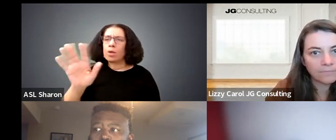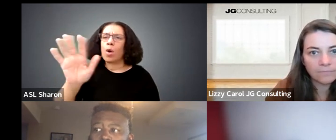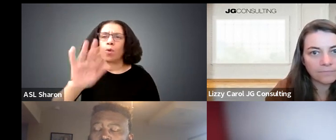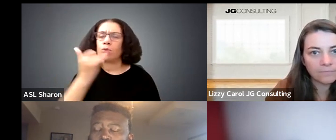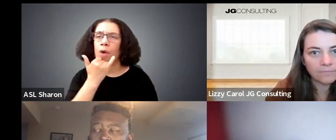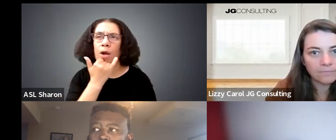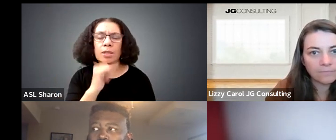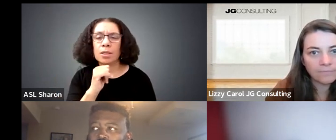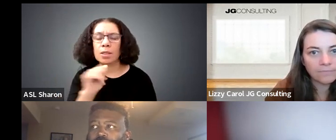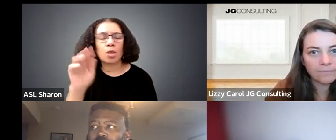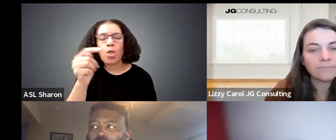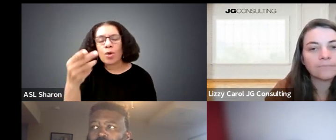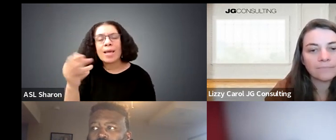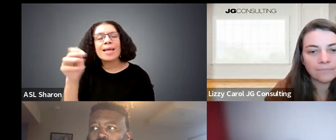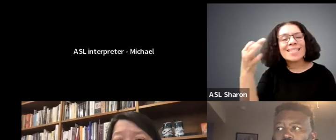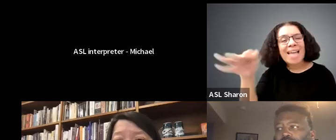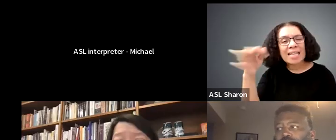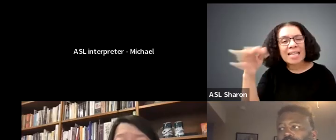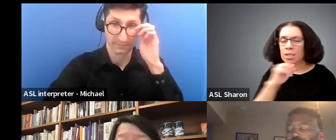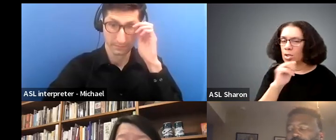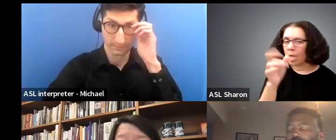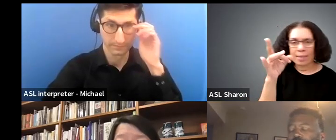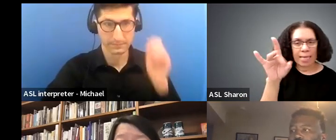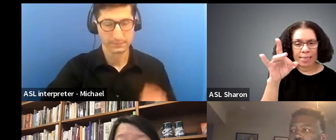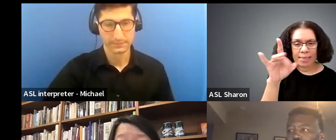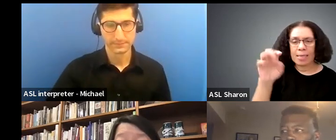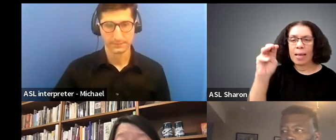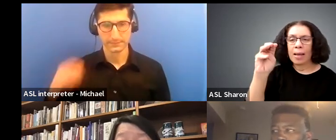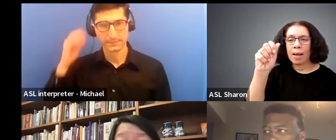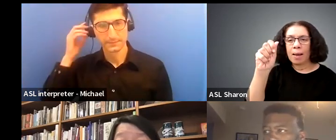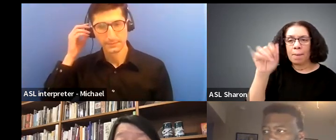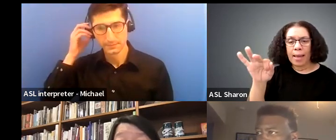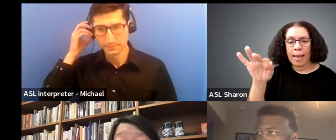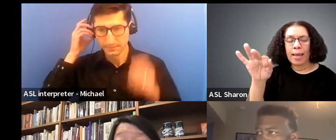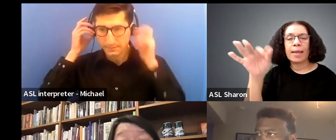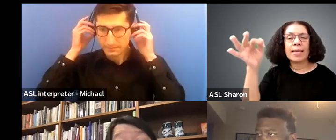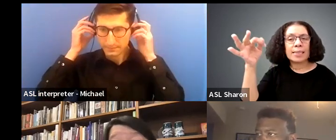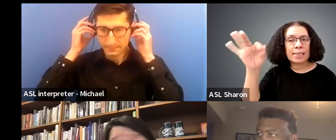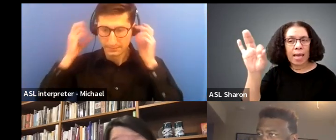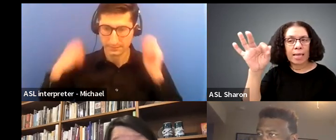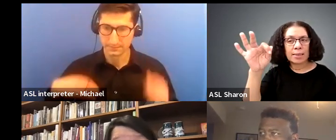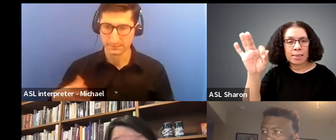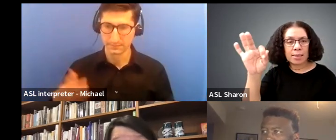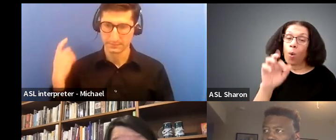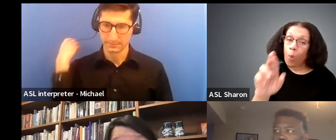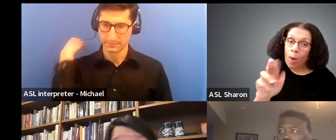no, Thursday, May 19th. Oh. Right. So, or Friday.